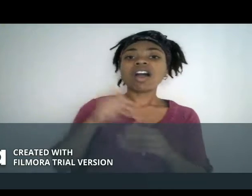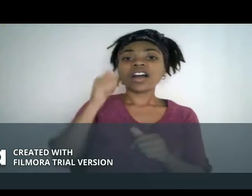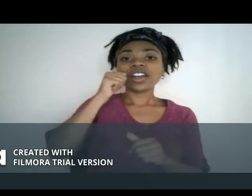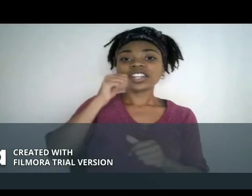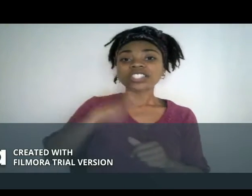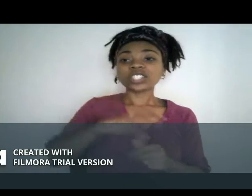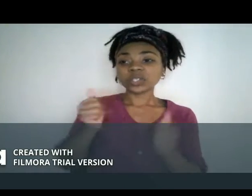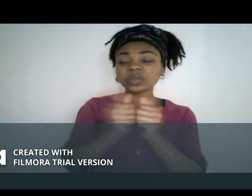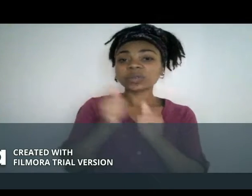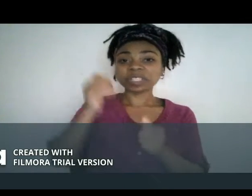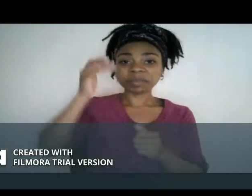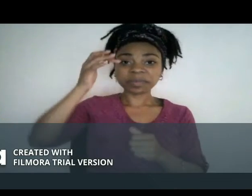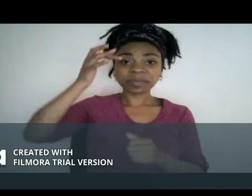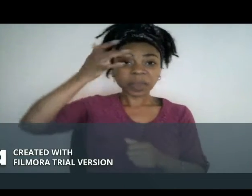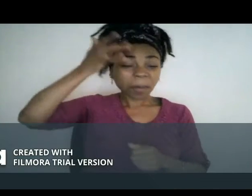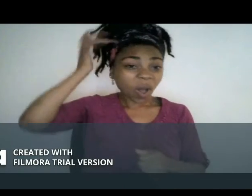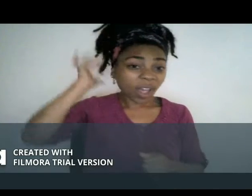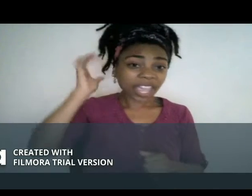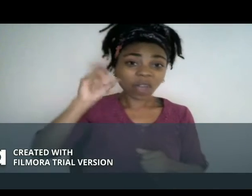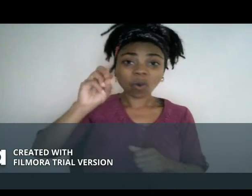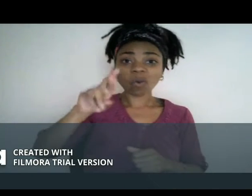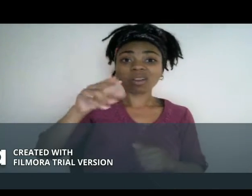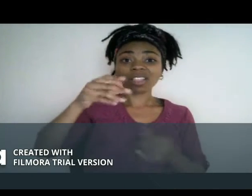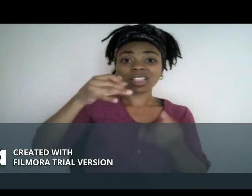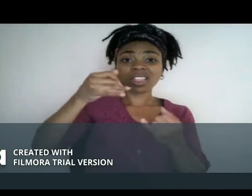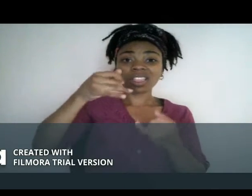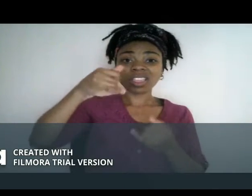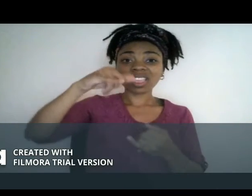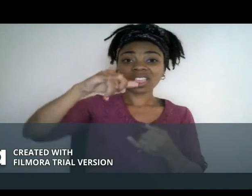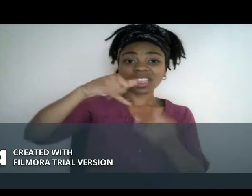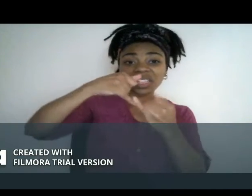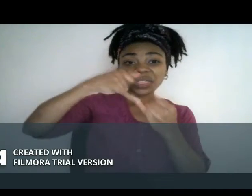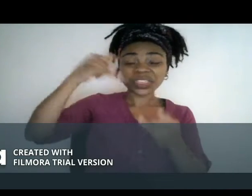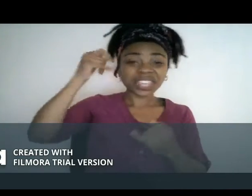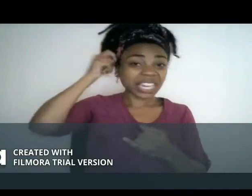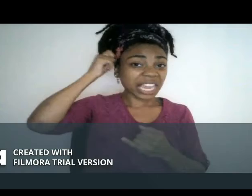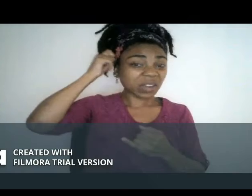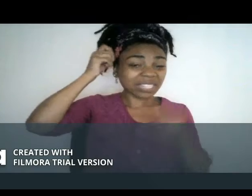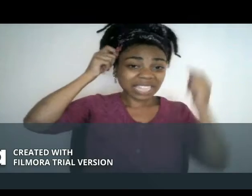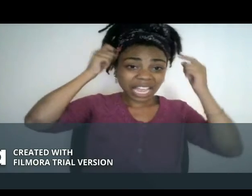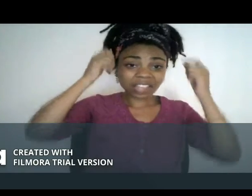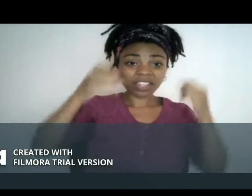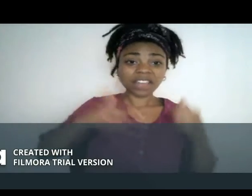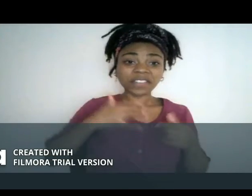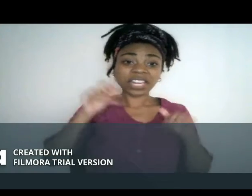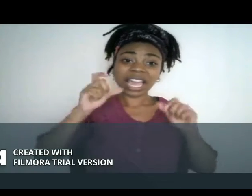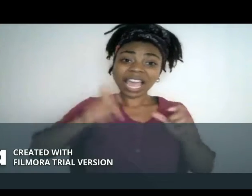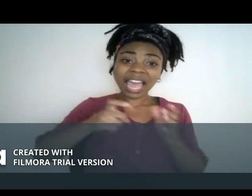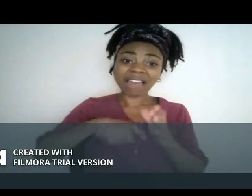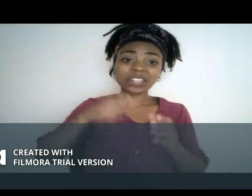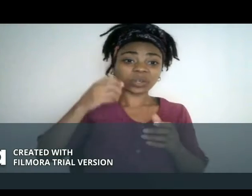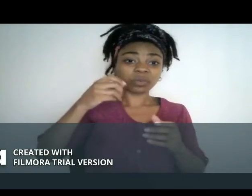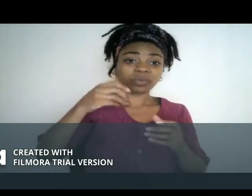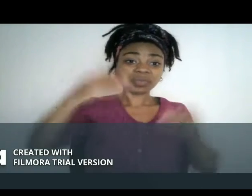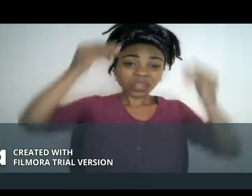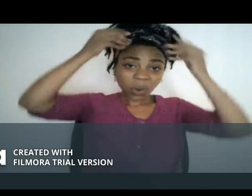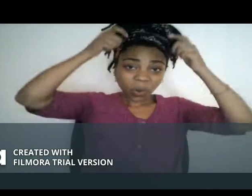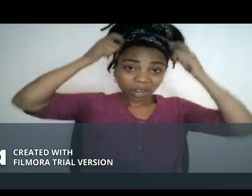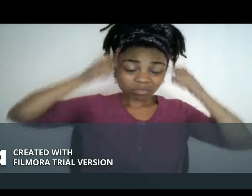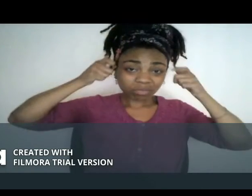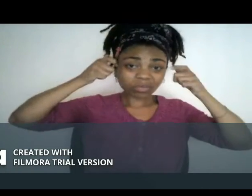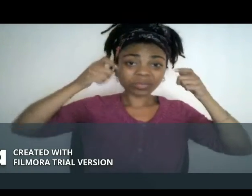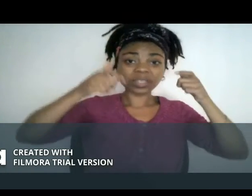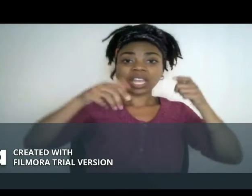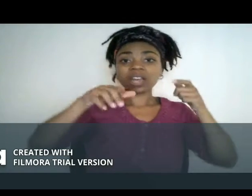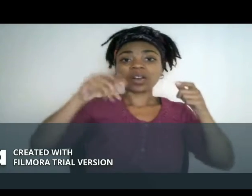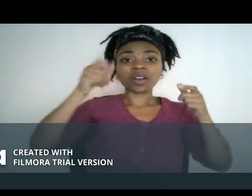All those sisters with bald head or thinning hair on the sides that think that they got to wear a wig or a weave or extensions or whatever to